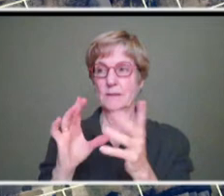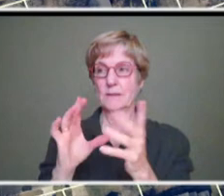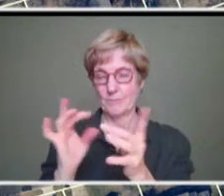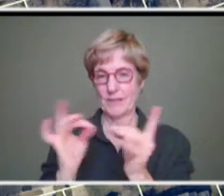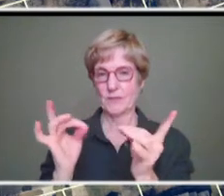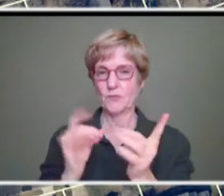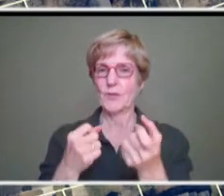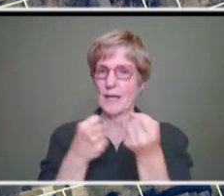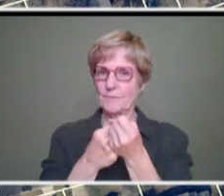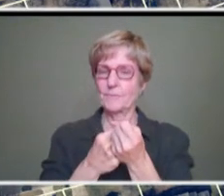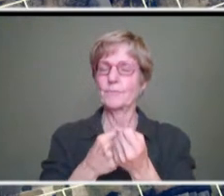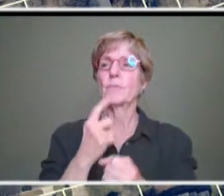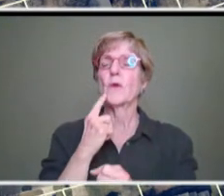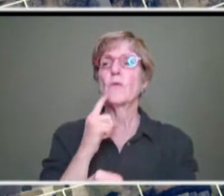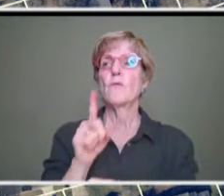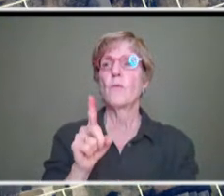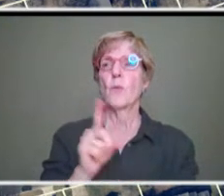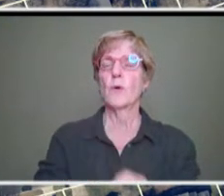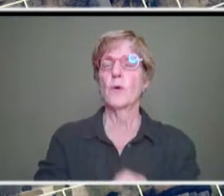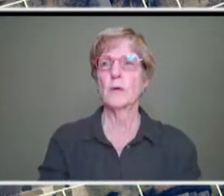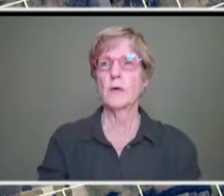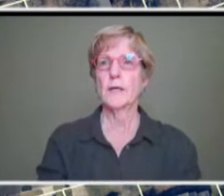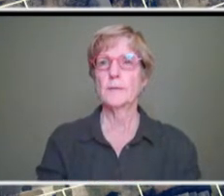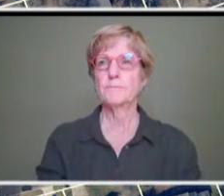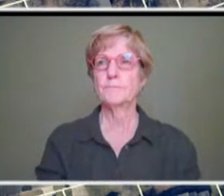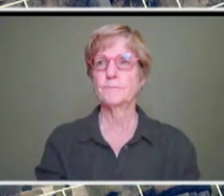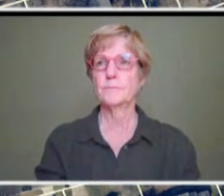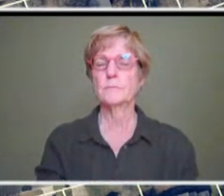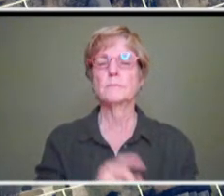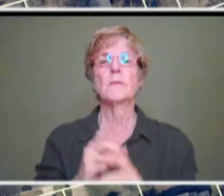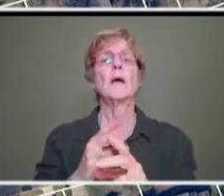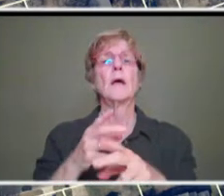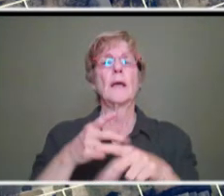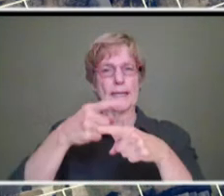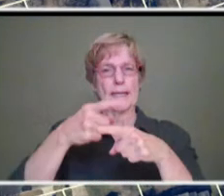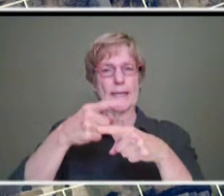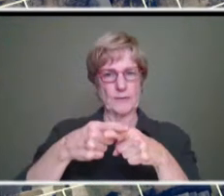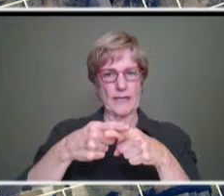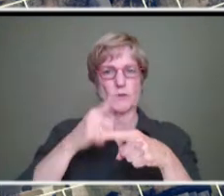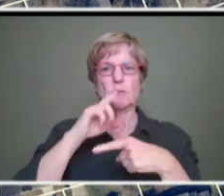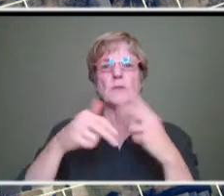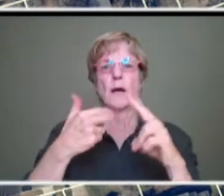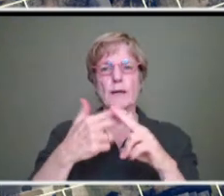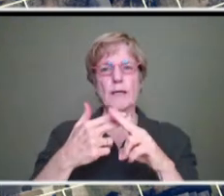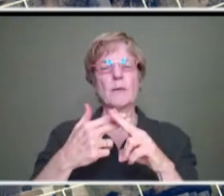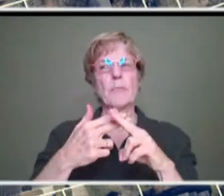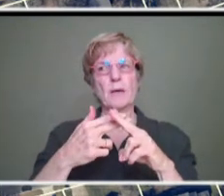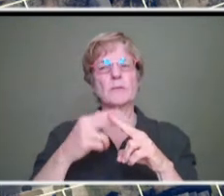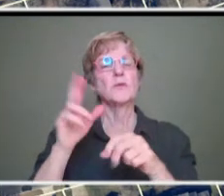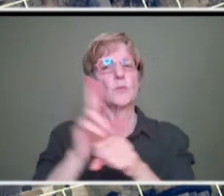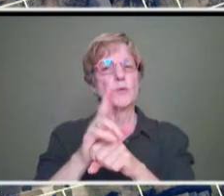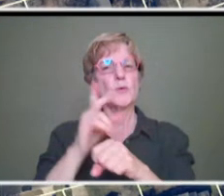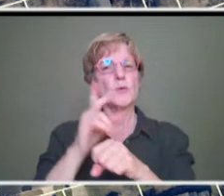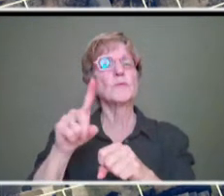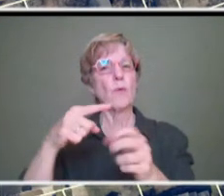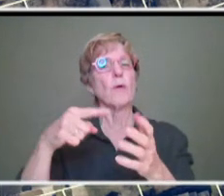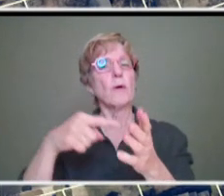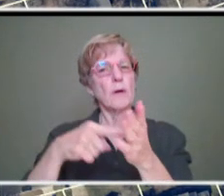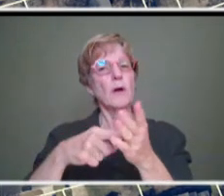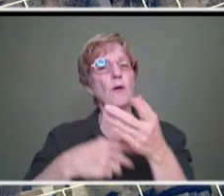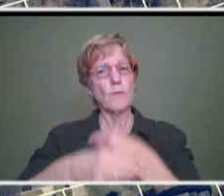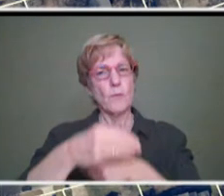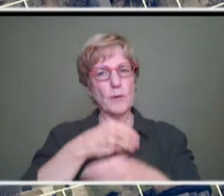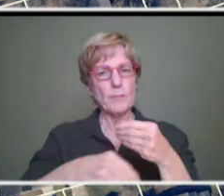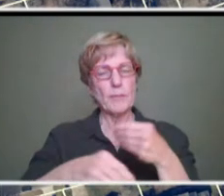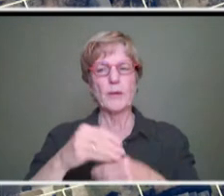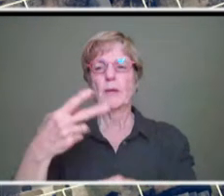for some signalization of of an intersection talking about standards that are used for affordability and working with the